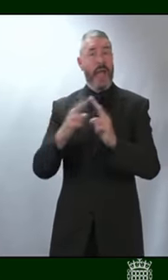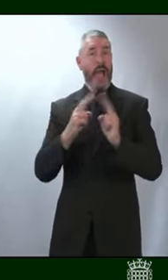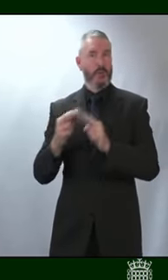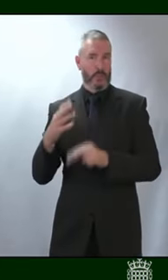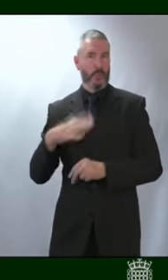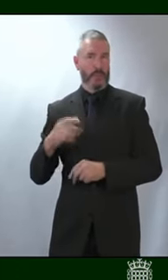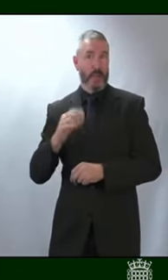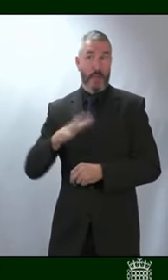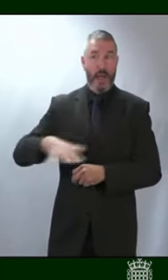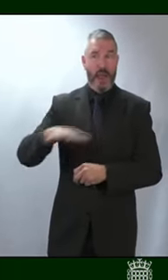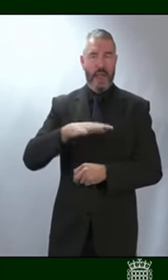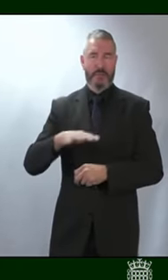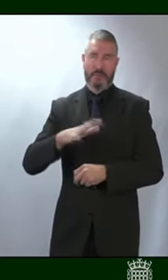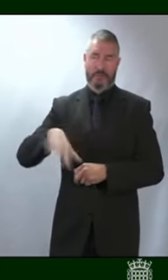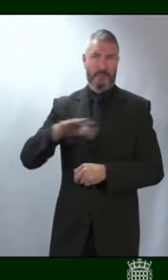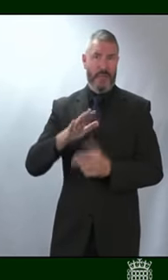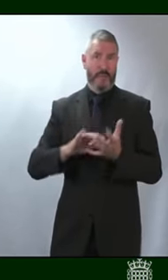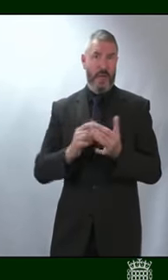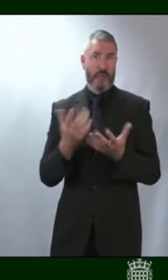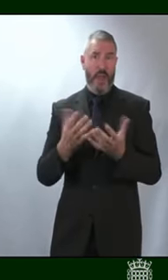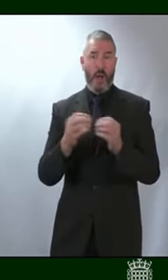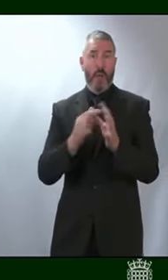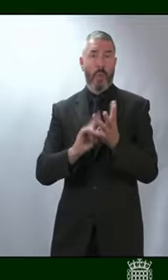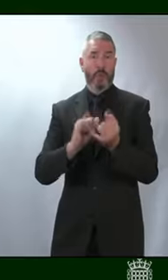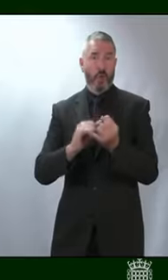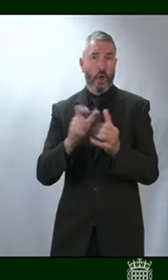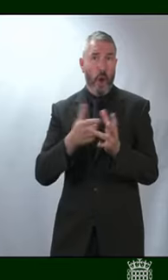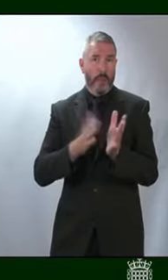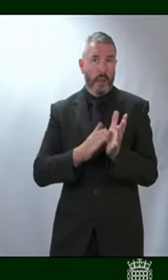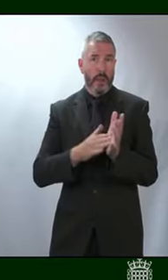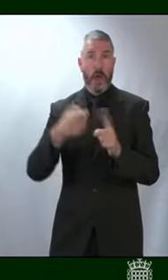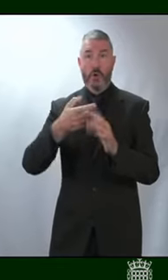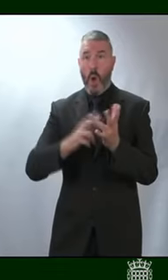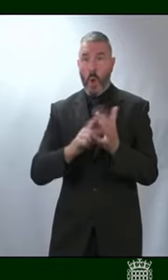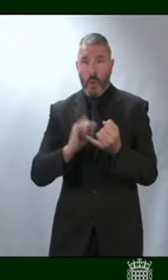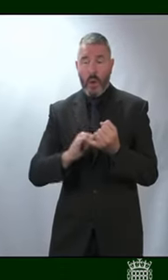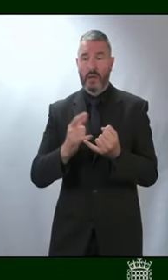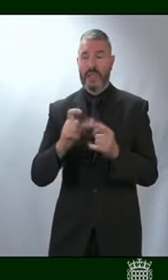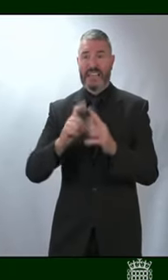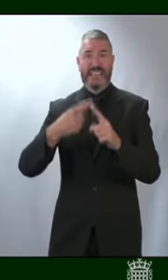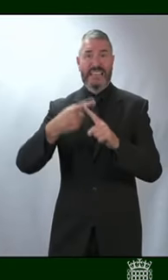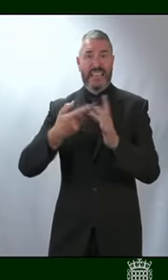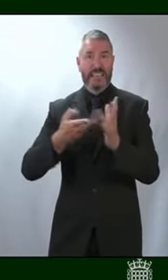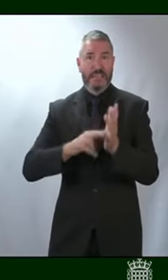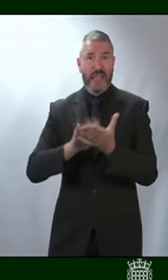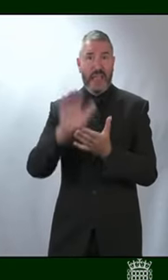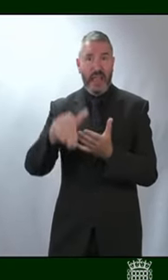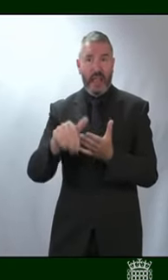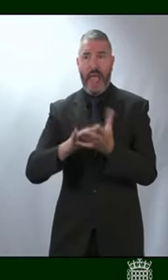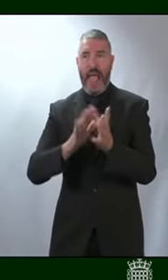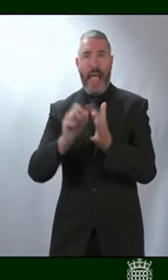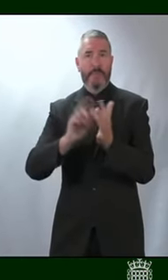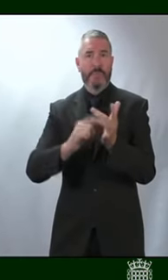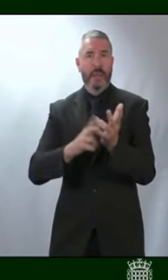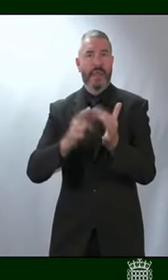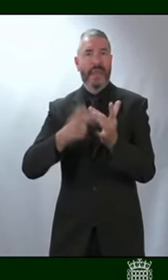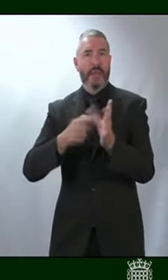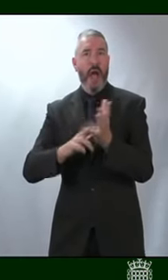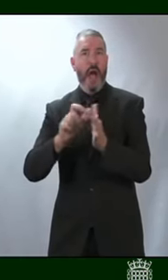land. And across Meriden, in places like Balsall Common, Dorridge, Knoll, Dickens Heath, Hockley Heath, Catherine de Barnes and Hampton and Arden, residents are quite